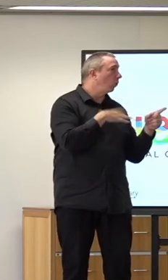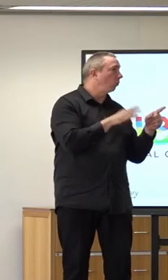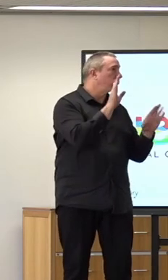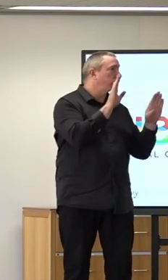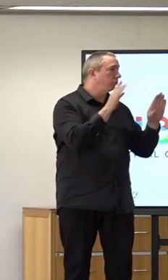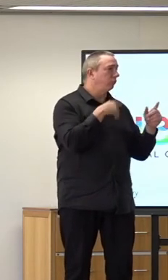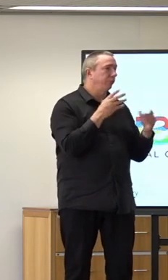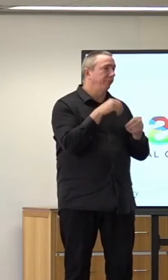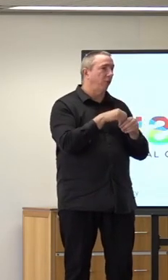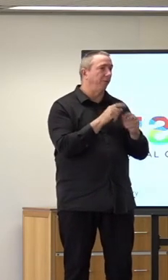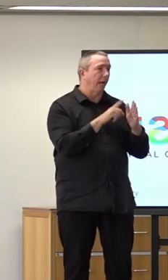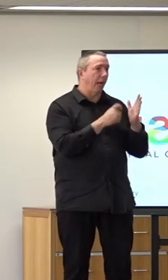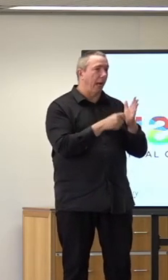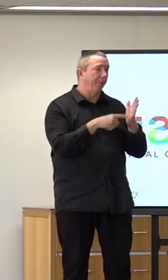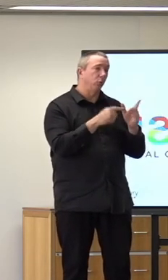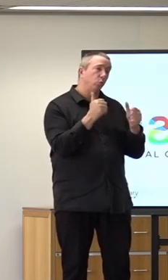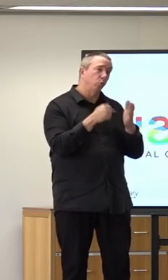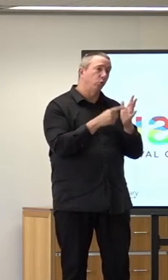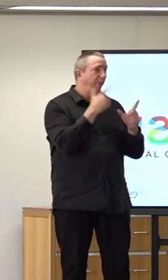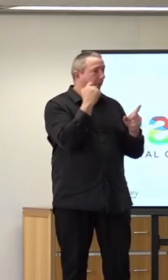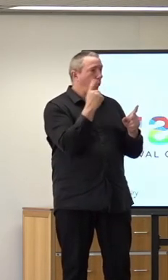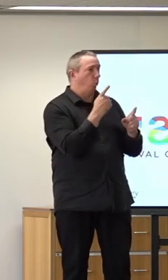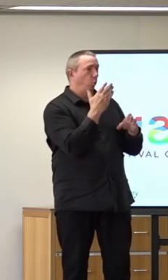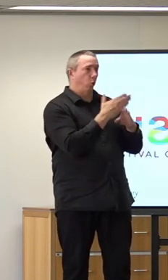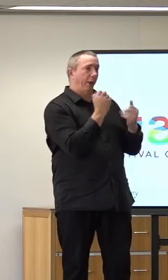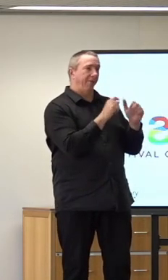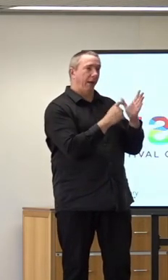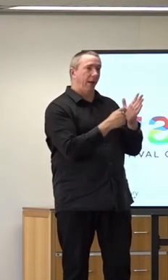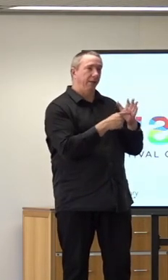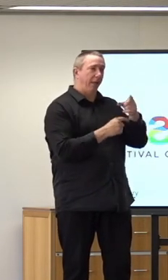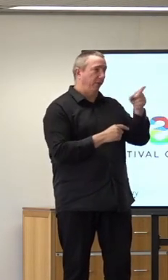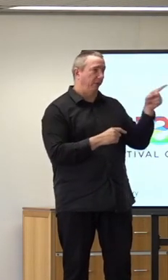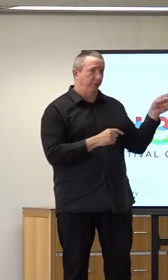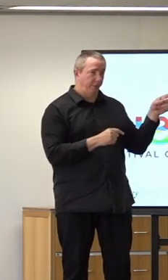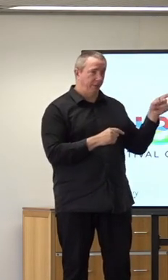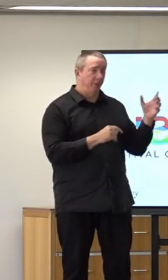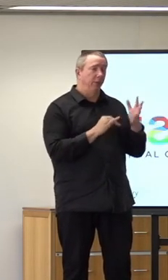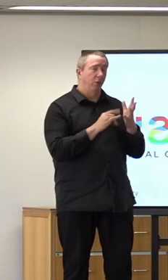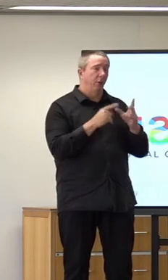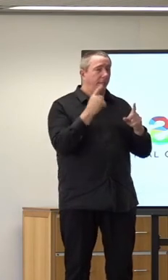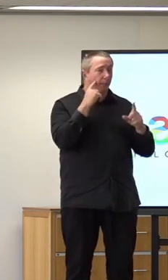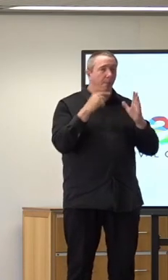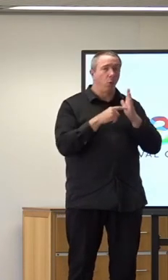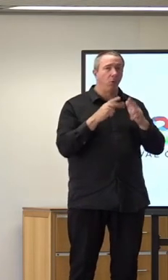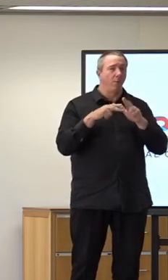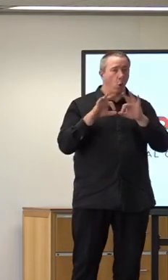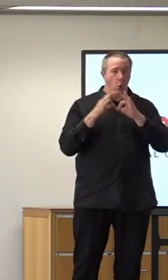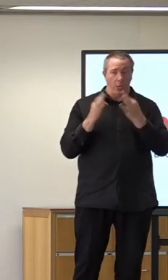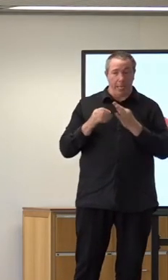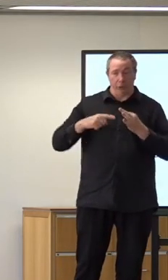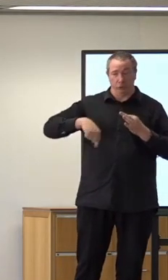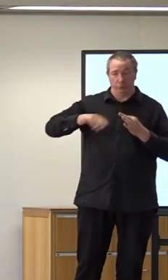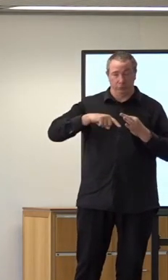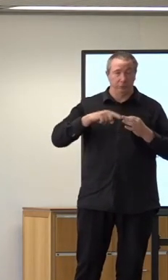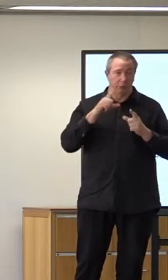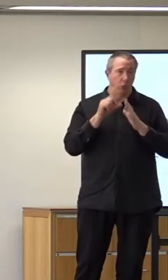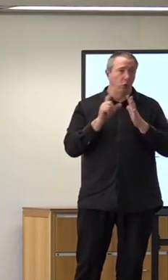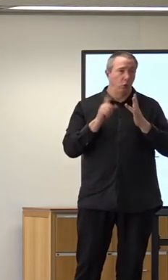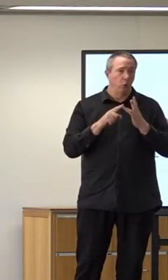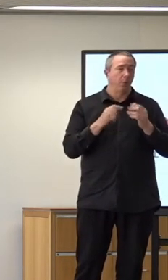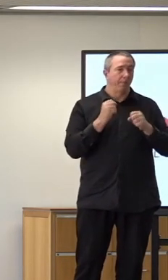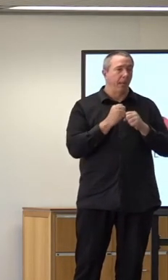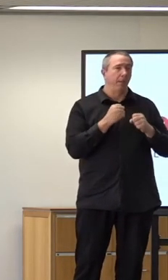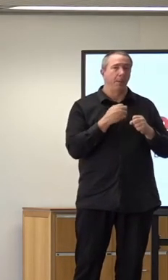working out there. And that's a really important thing that organisations can do